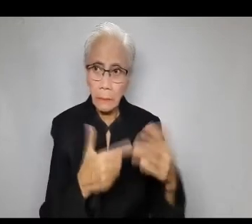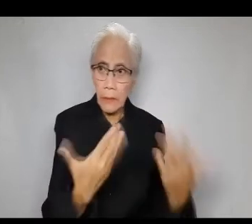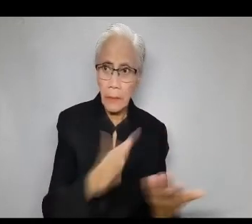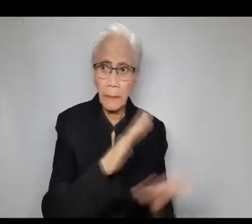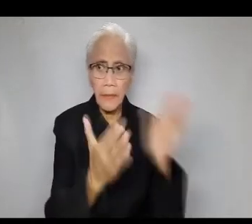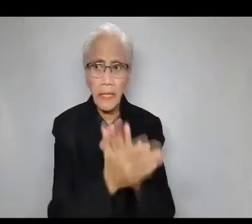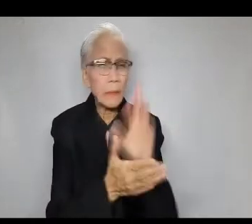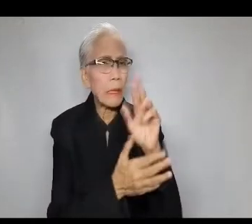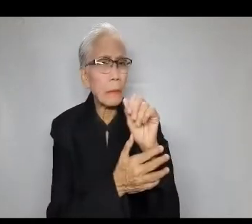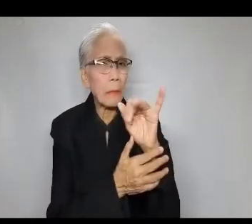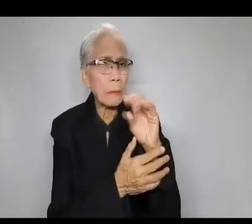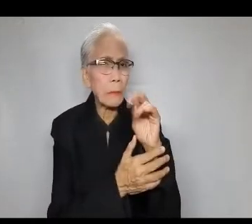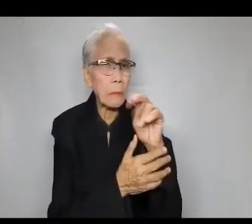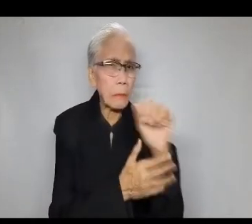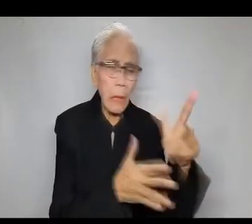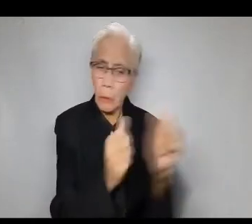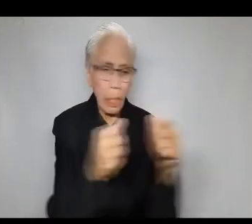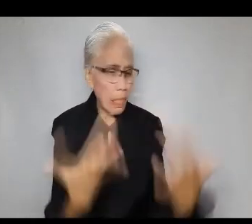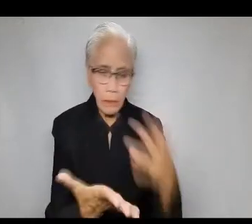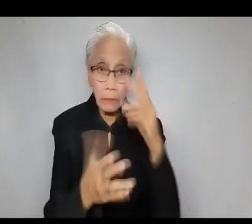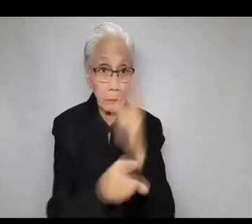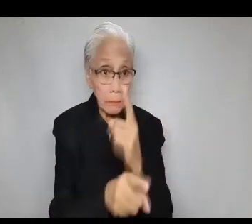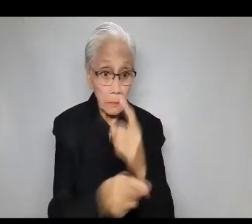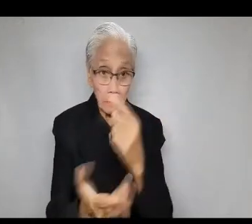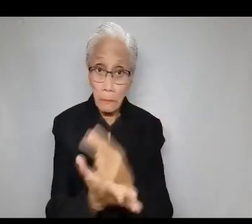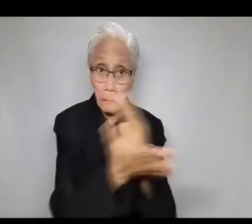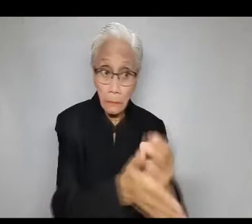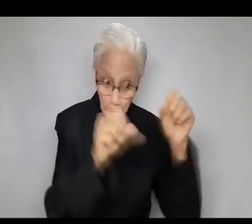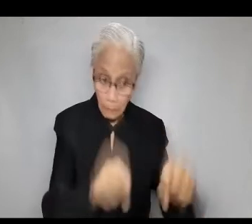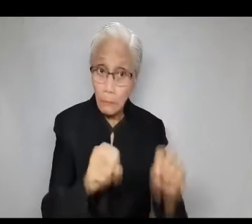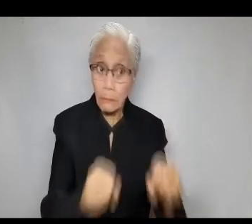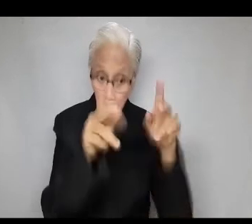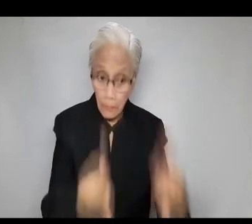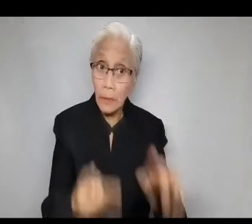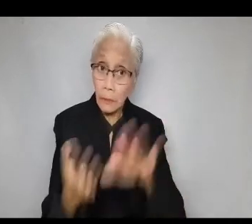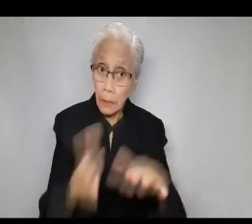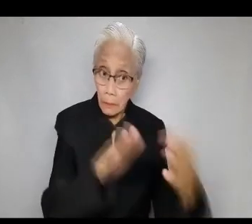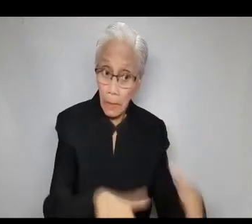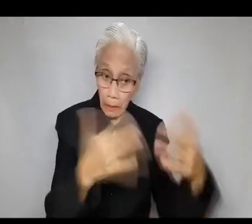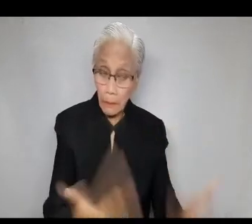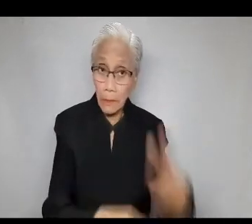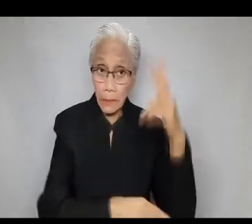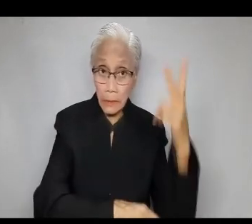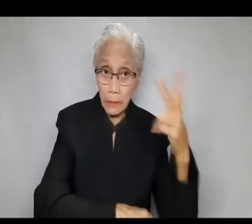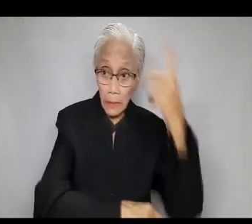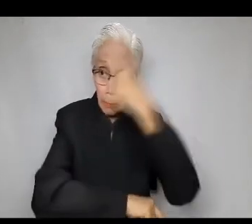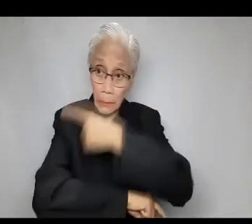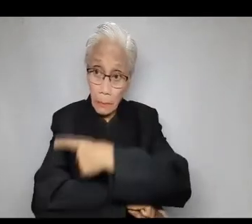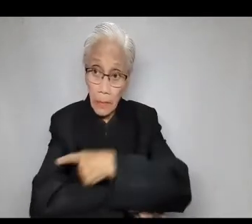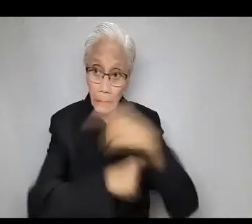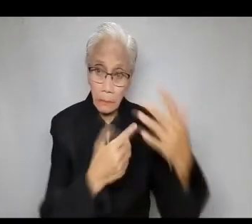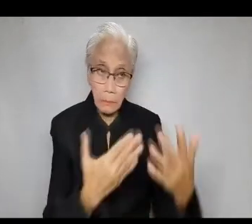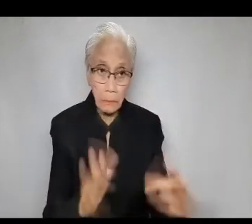and inevitable solution. Without proper help, a person can die in as little as 3 days after the first